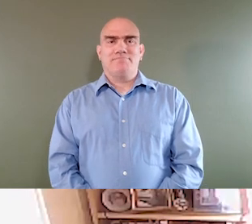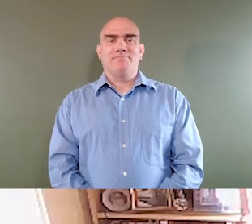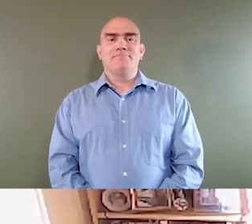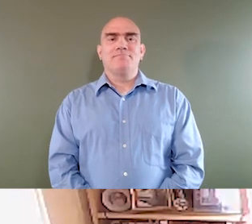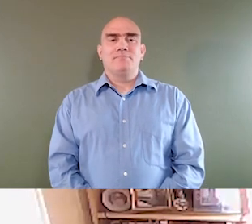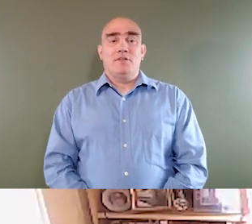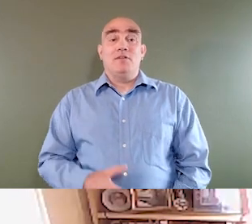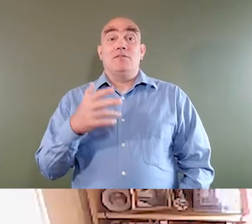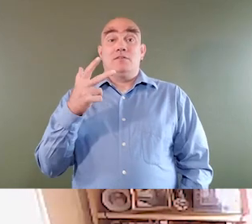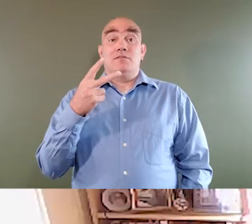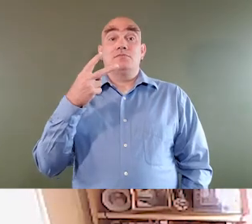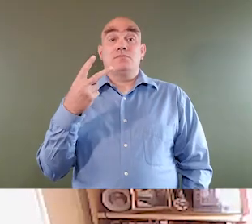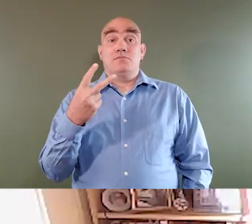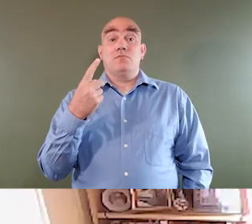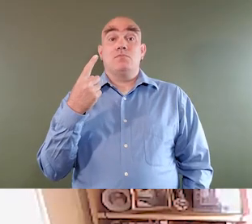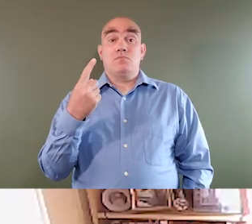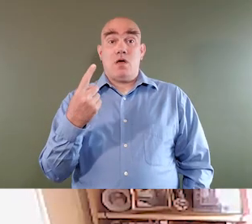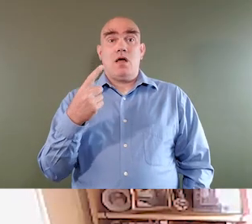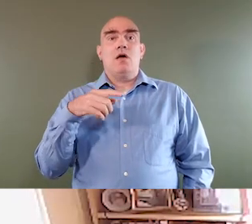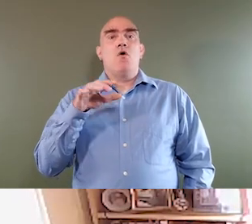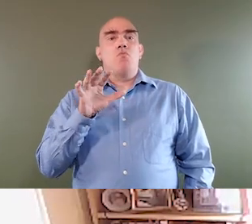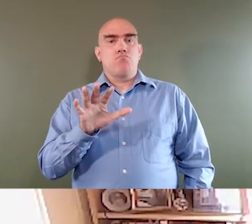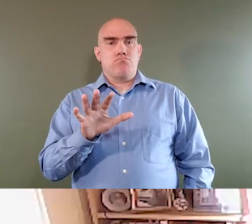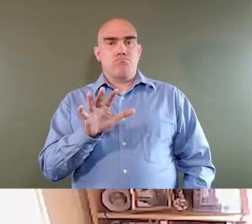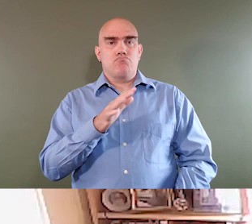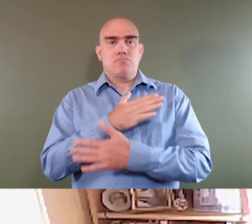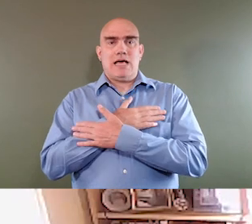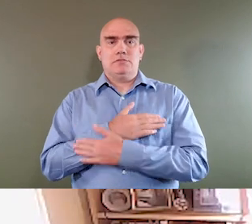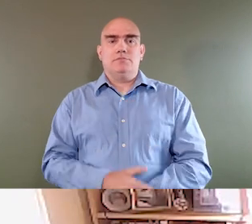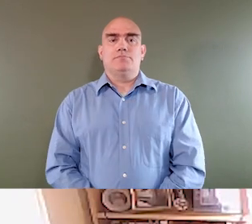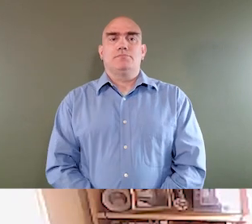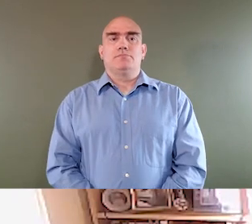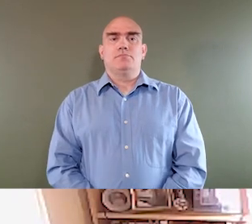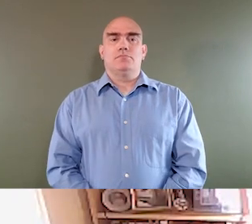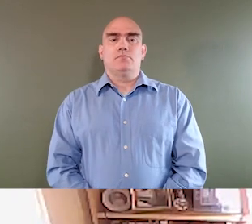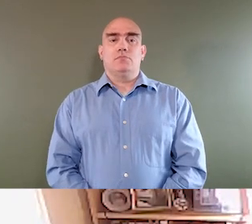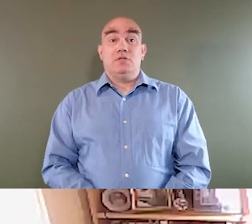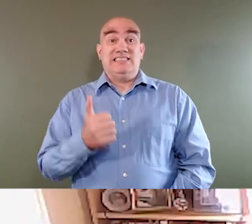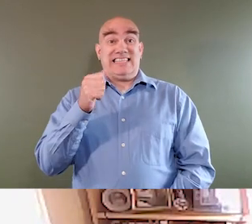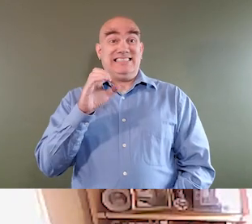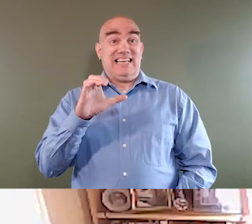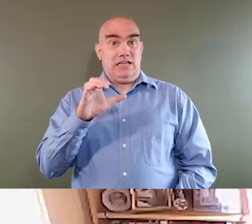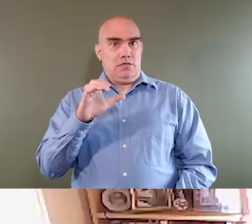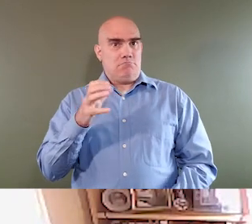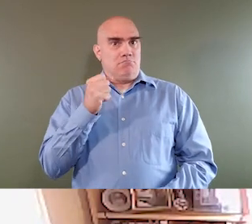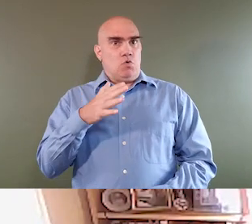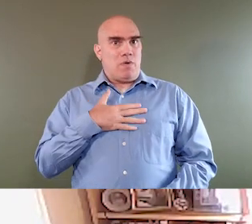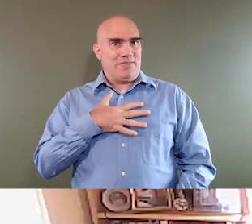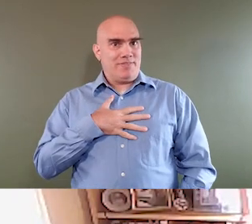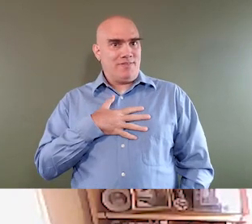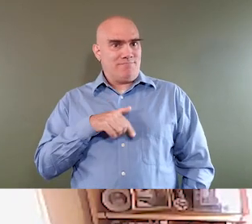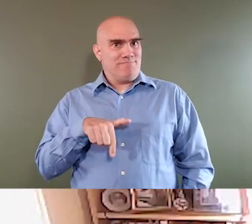3, 2, 1, and relax. You got 10 seconds just to quickly catch your breath